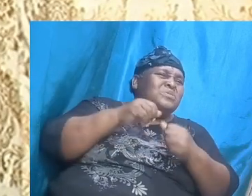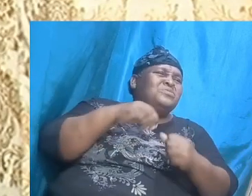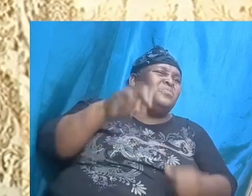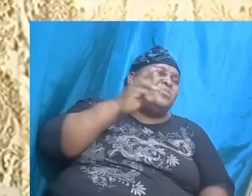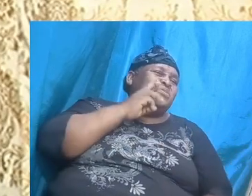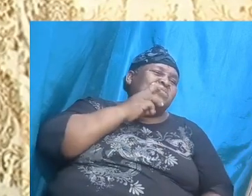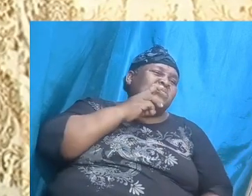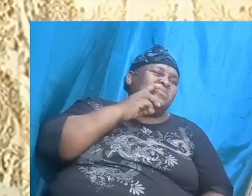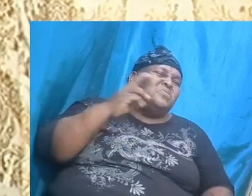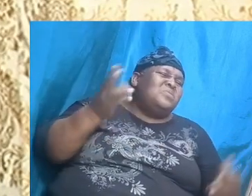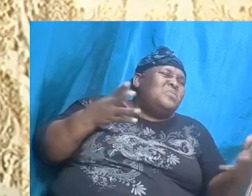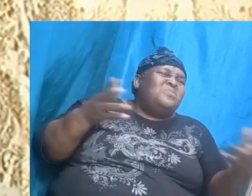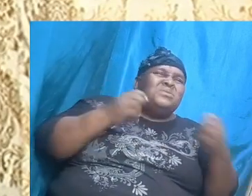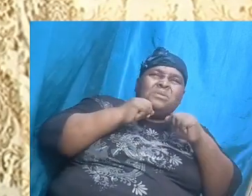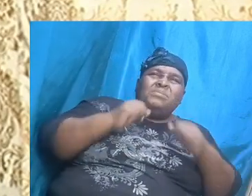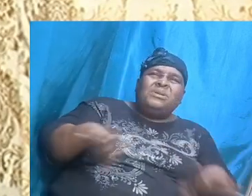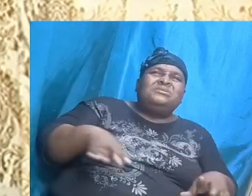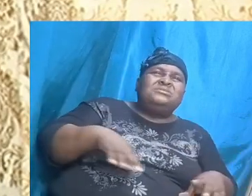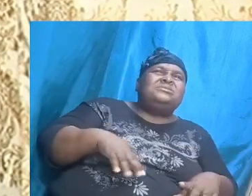are united.